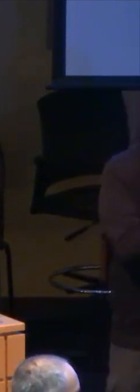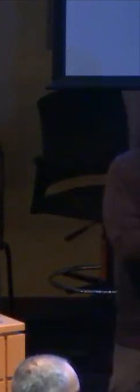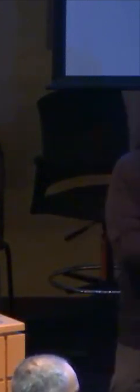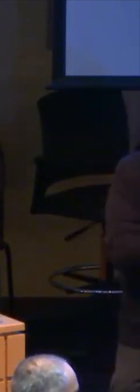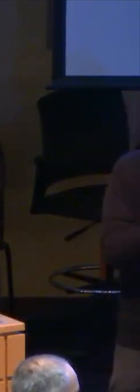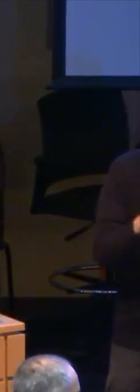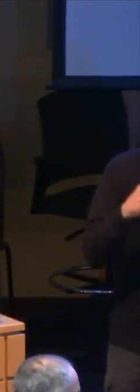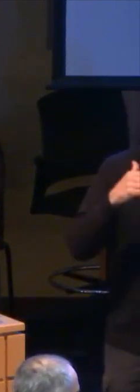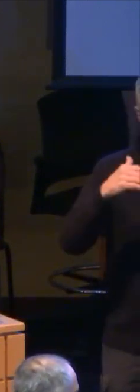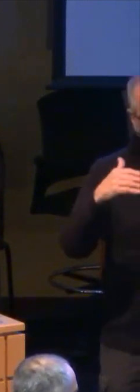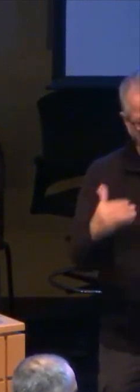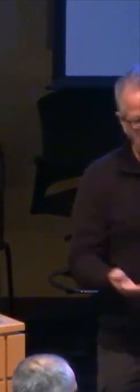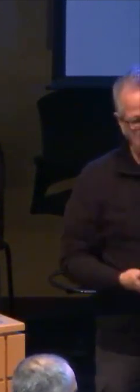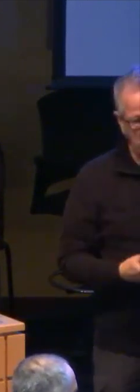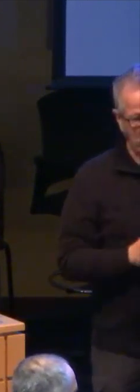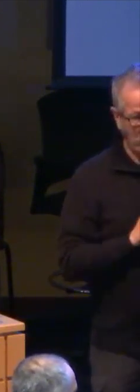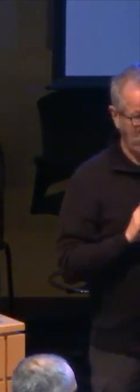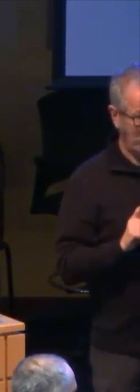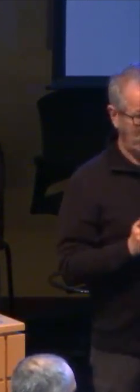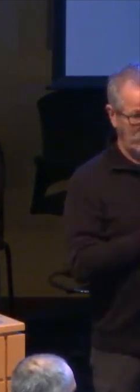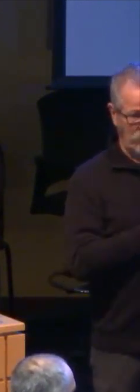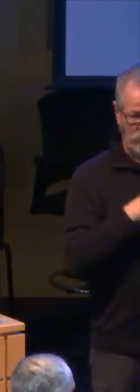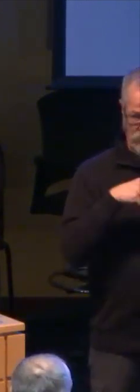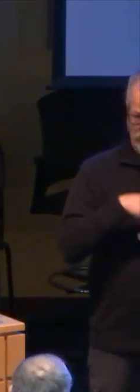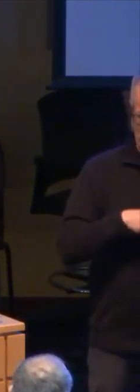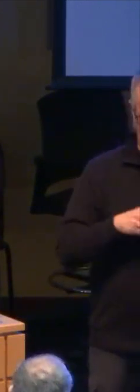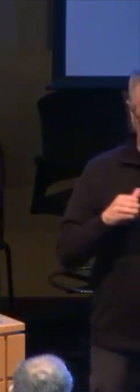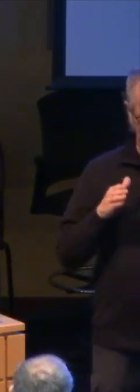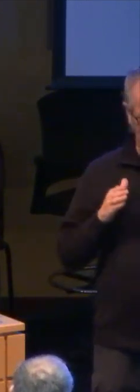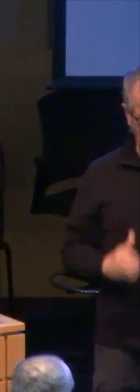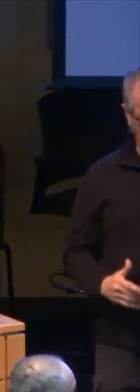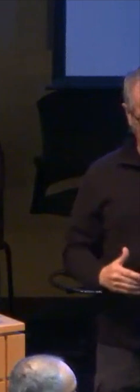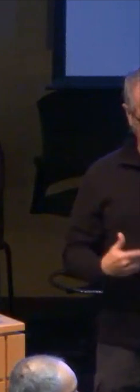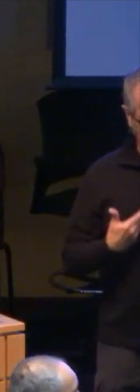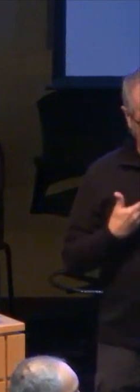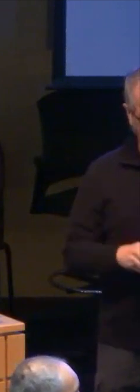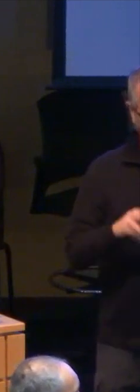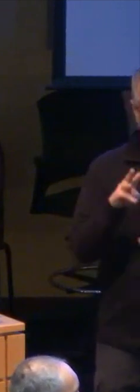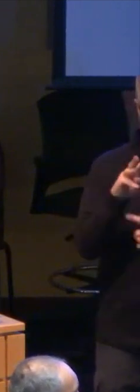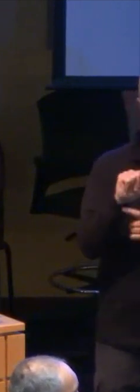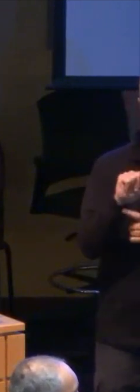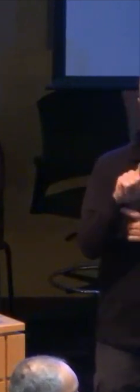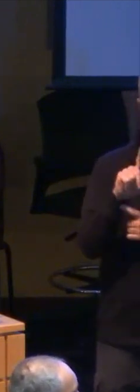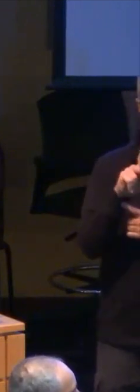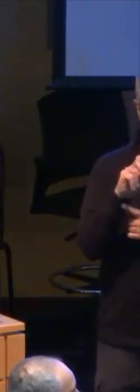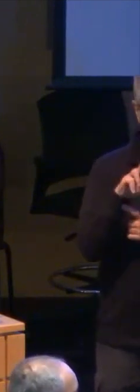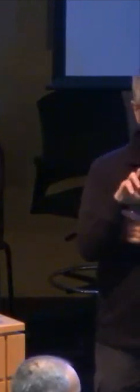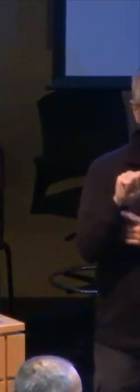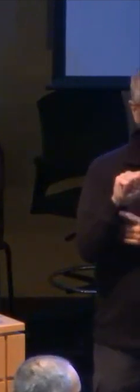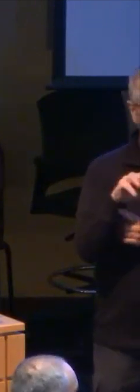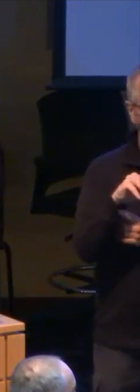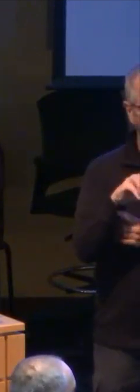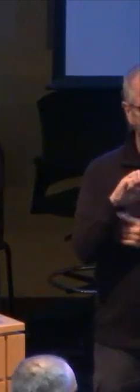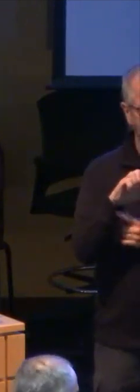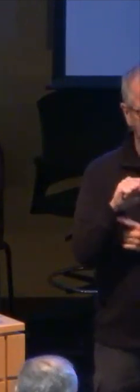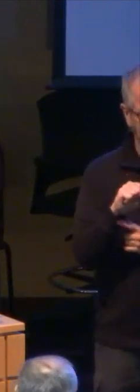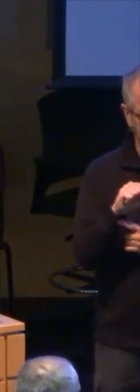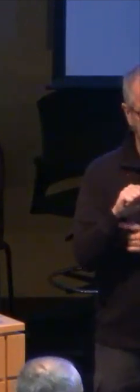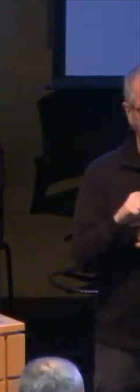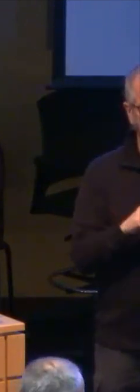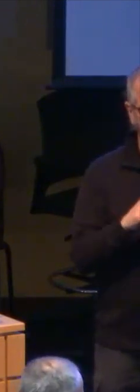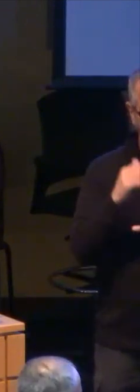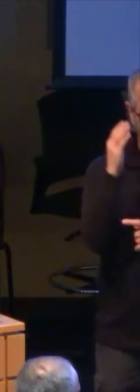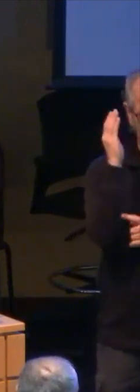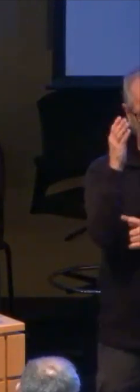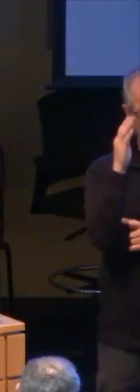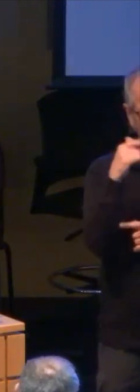Walker Ames lecture in 24 months. It's hard to believe we've been away from you guys for 2 years.